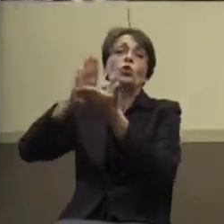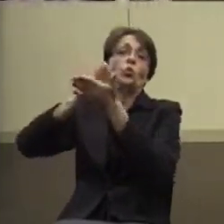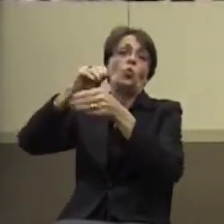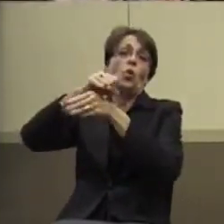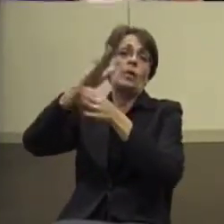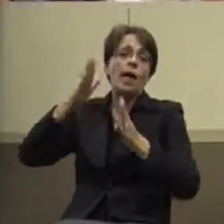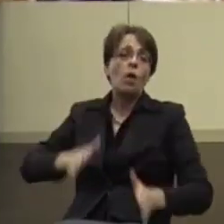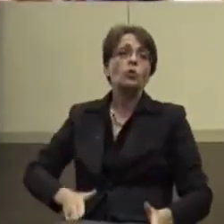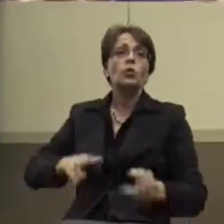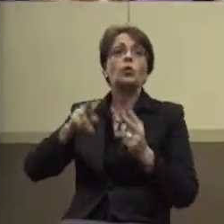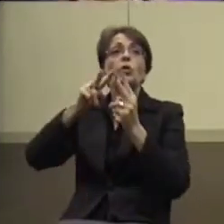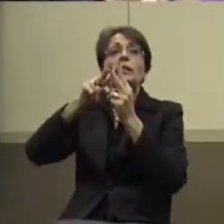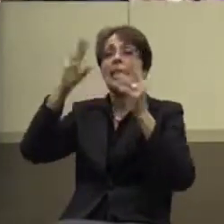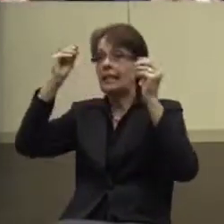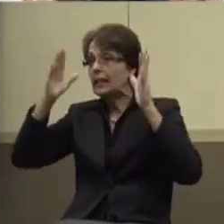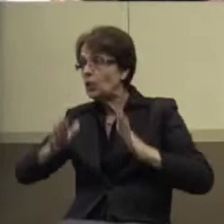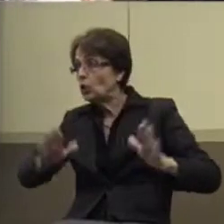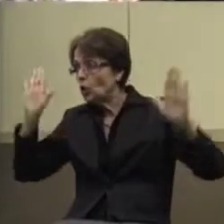teachers,